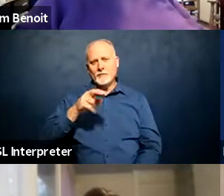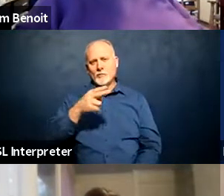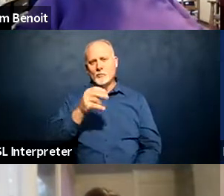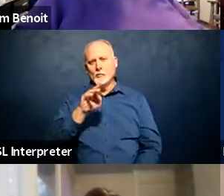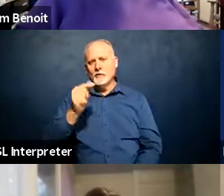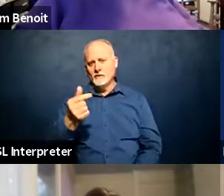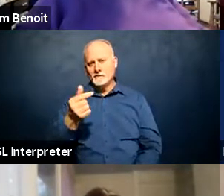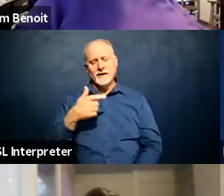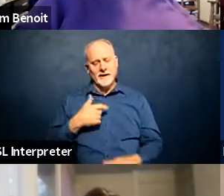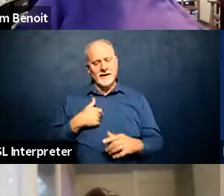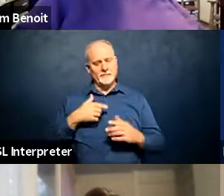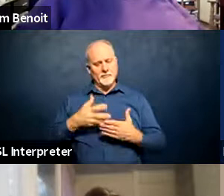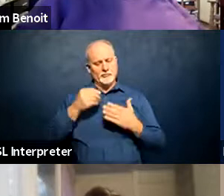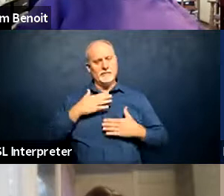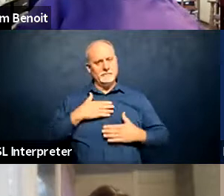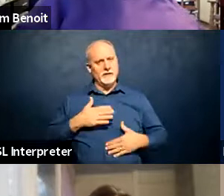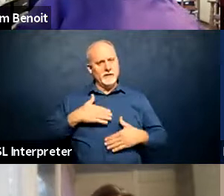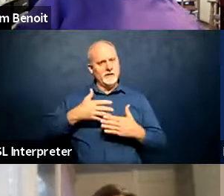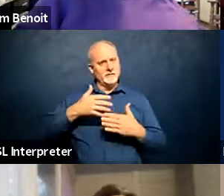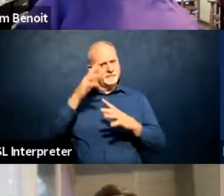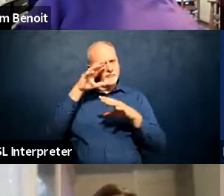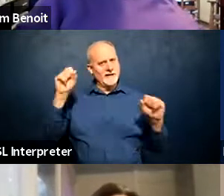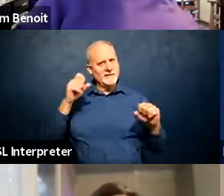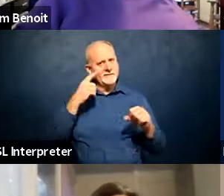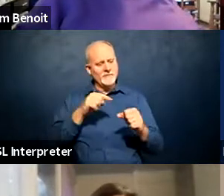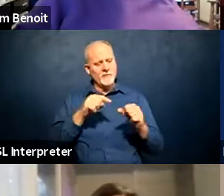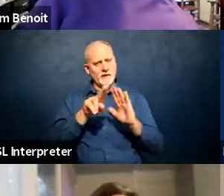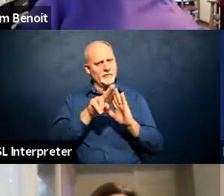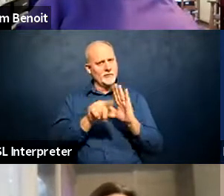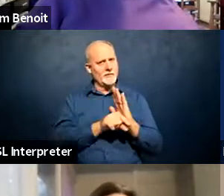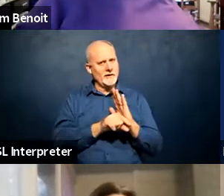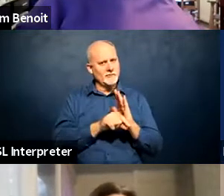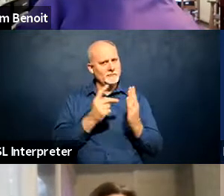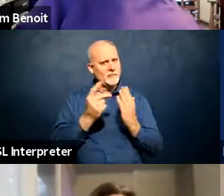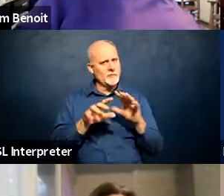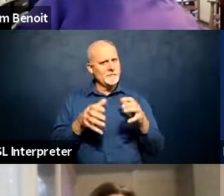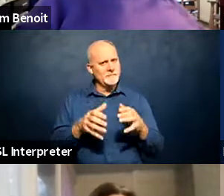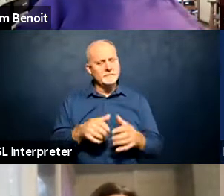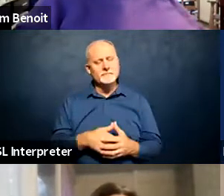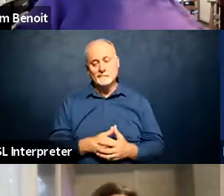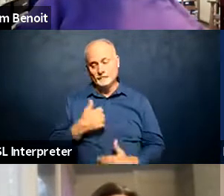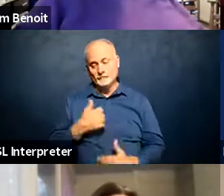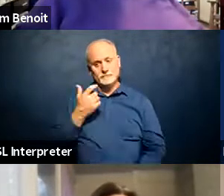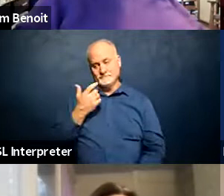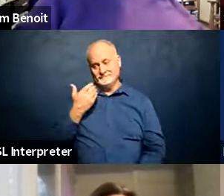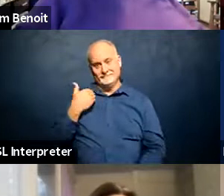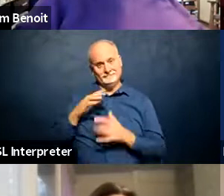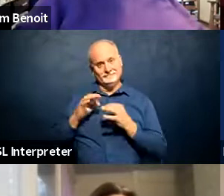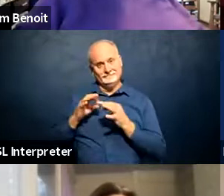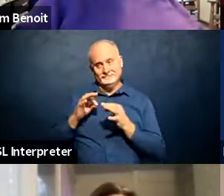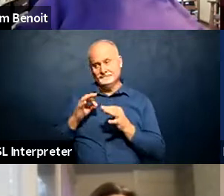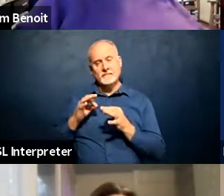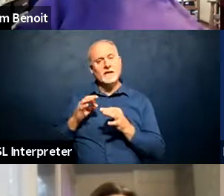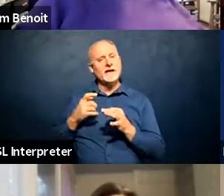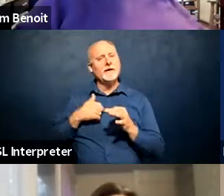as the student body president of the Undergraduate Student Government Association. Echoing the previous administrators on this call, I